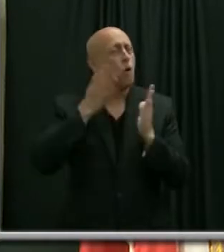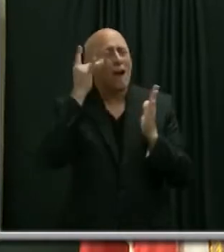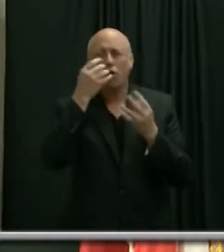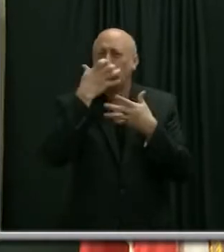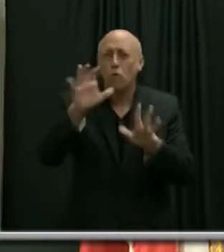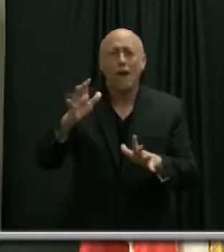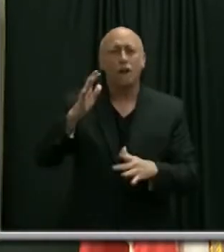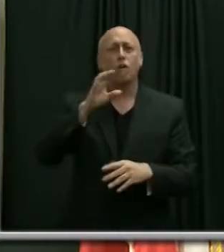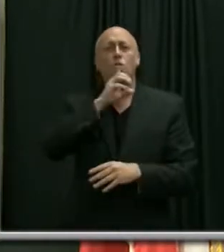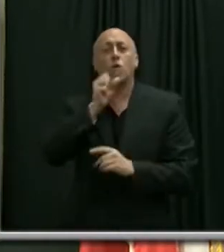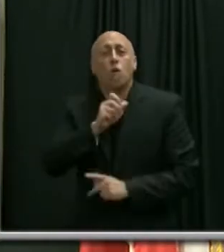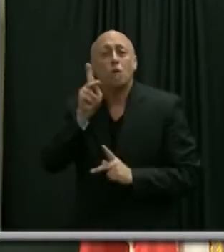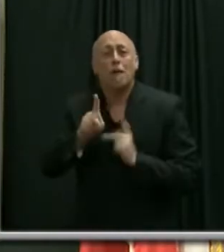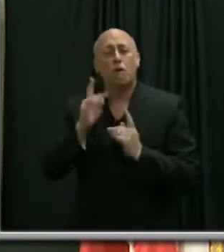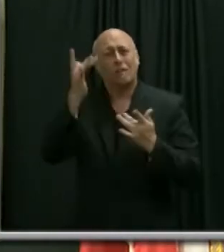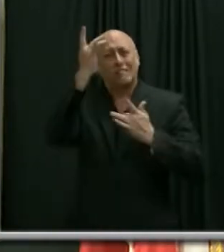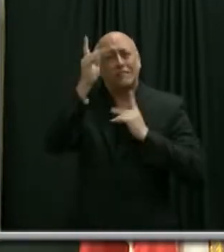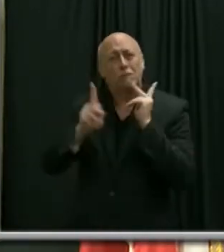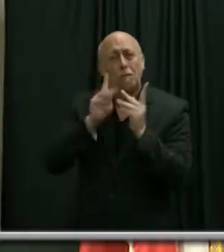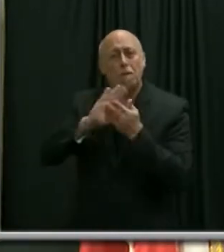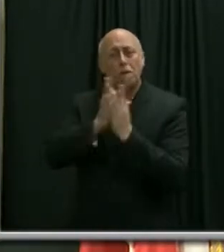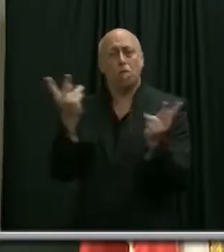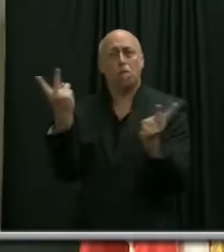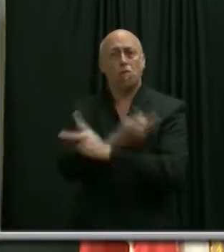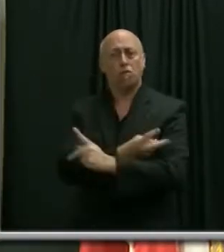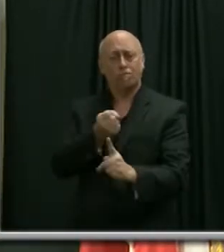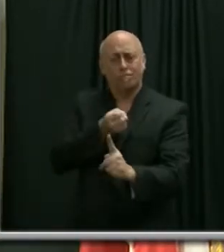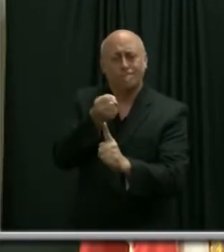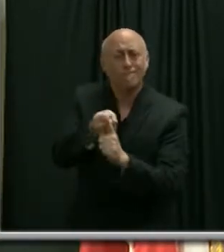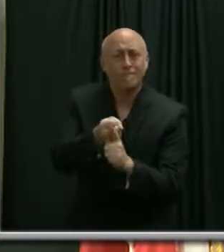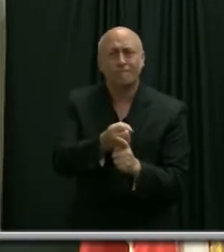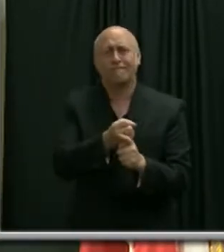please, please follow these instructions.